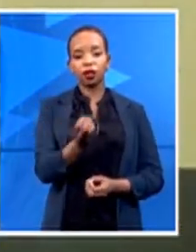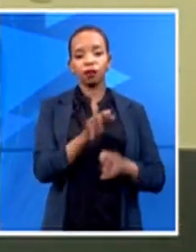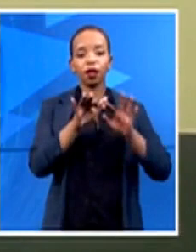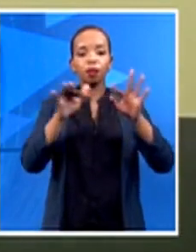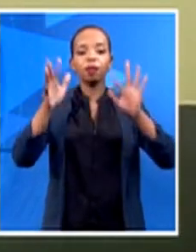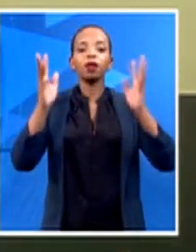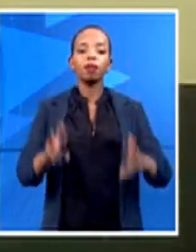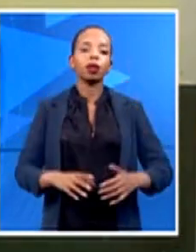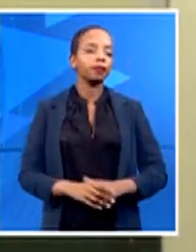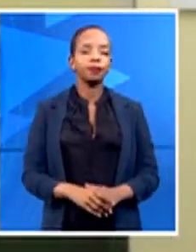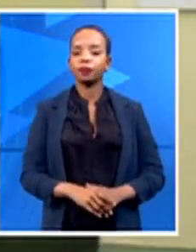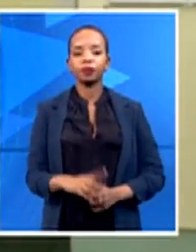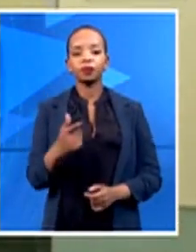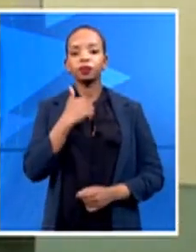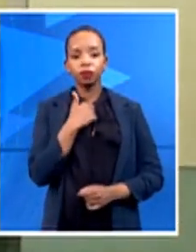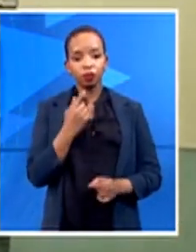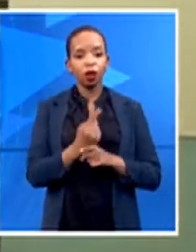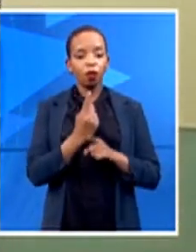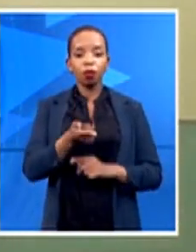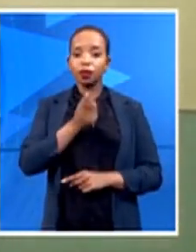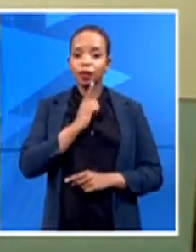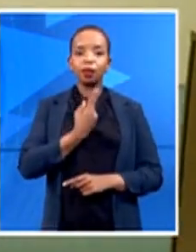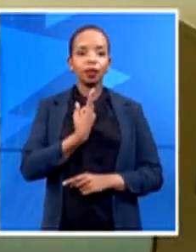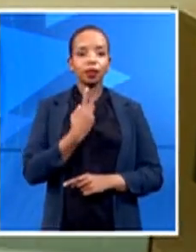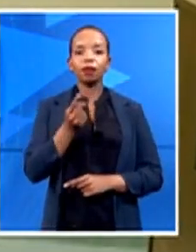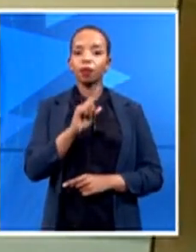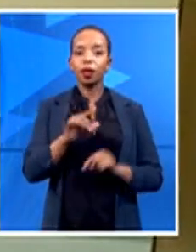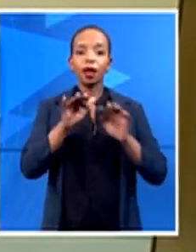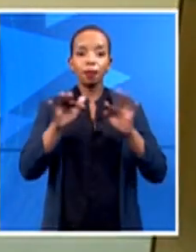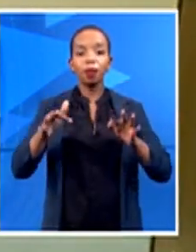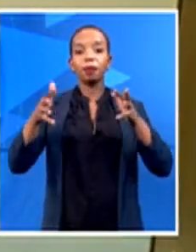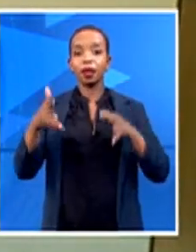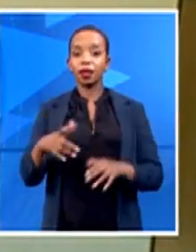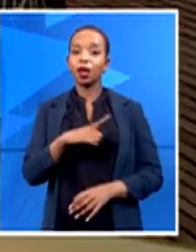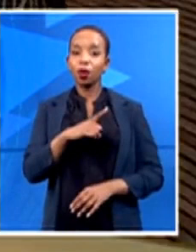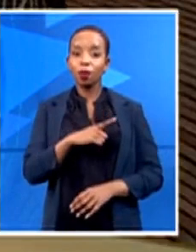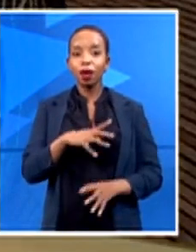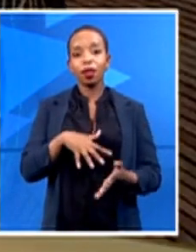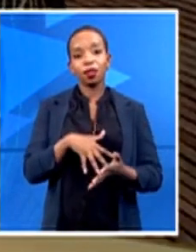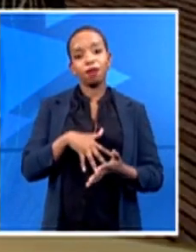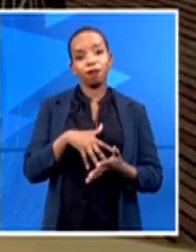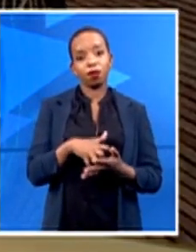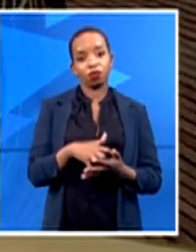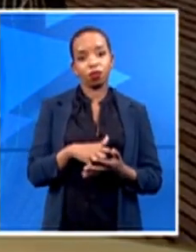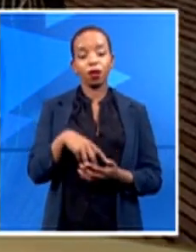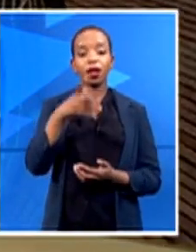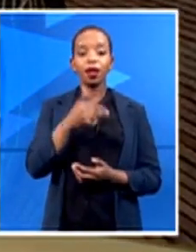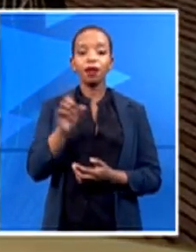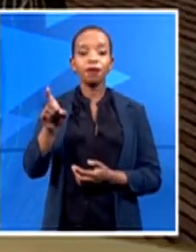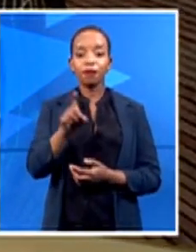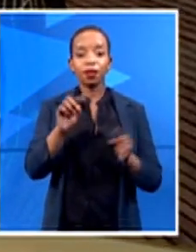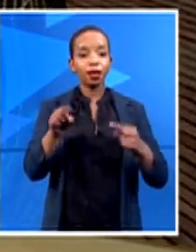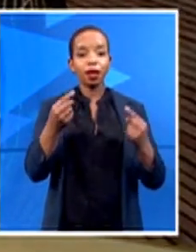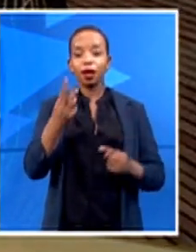they are ill, they are vulnerable, and if they can't see, I'm the eyes, the ears, the hands. I need to be whatever I need to be.